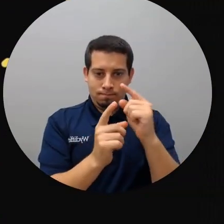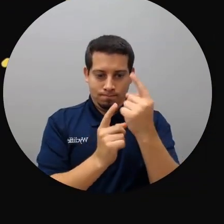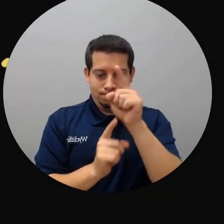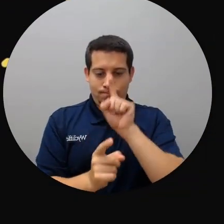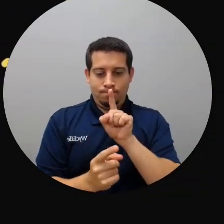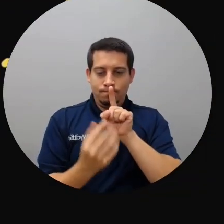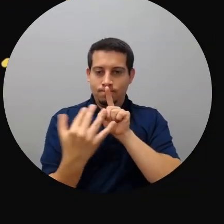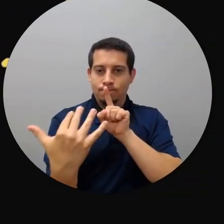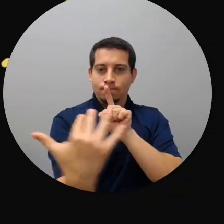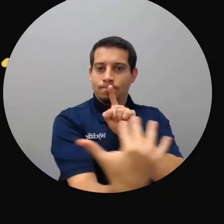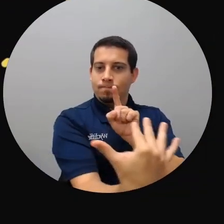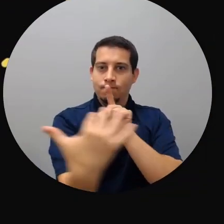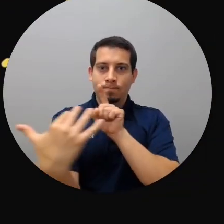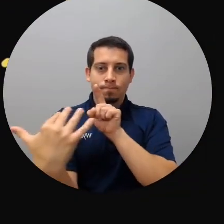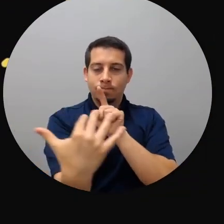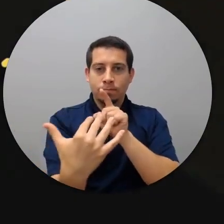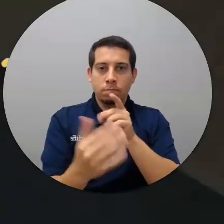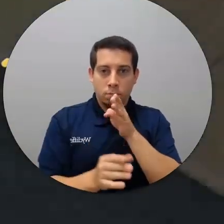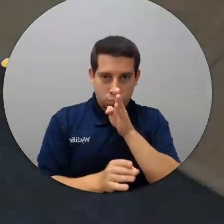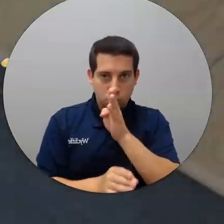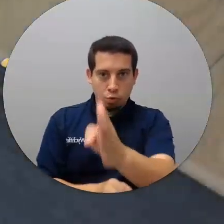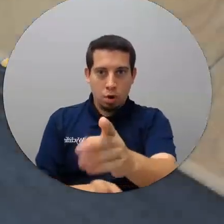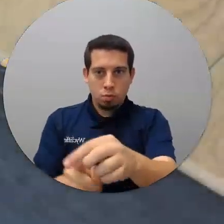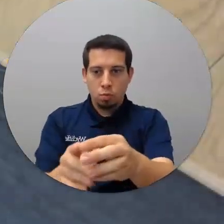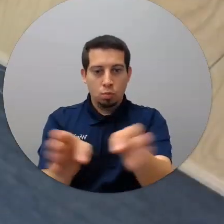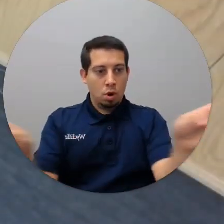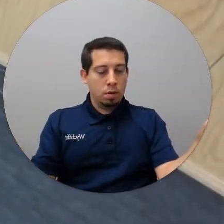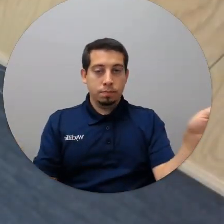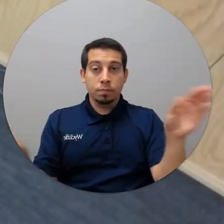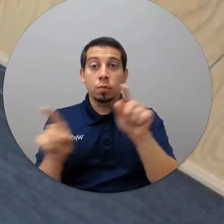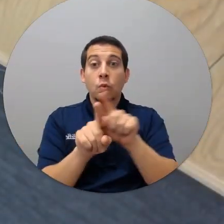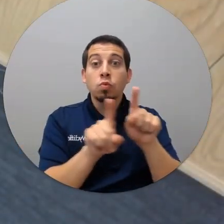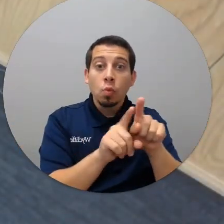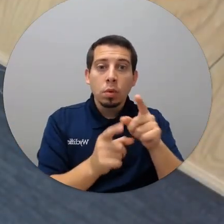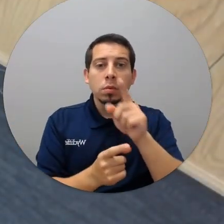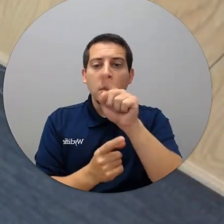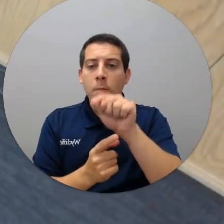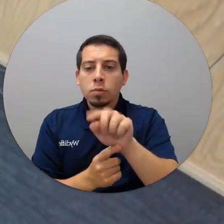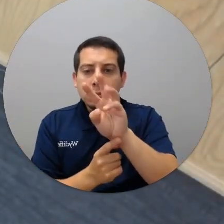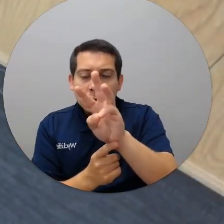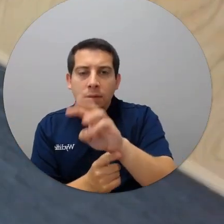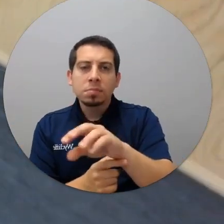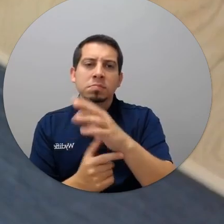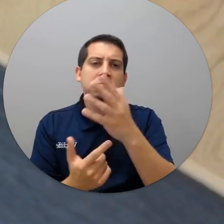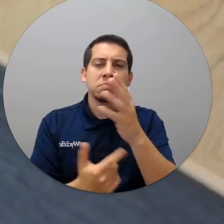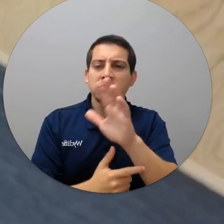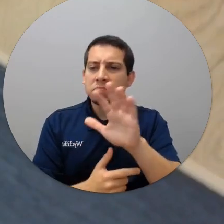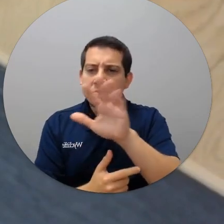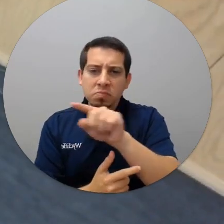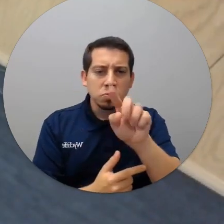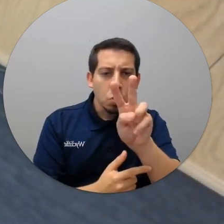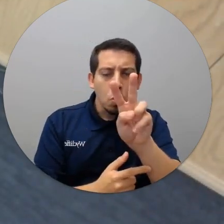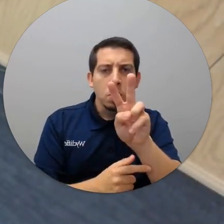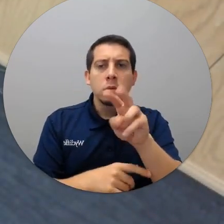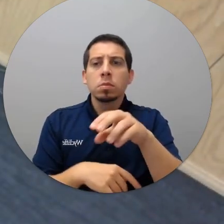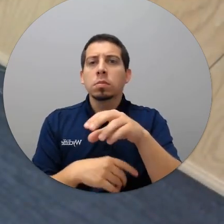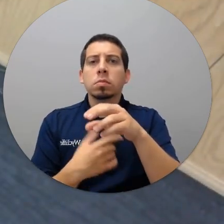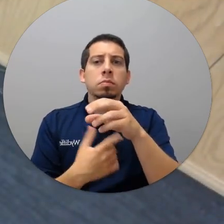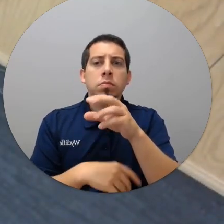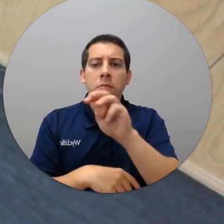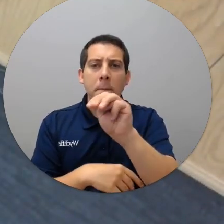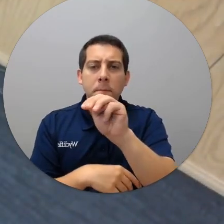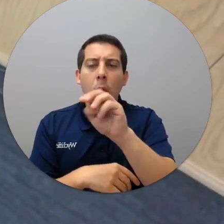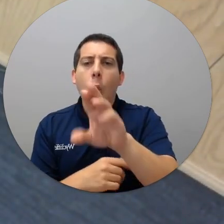equal distance away from the signer at about 1.6 meters to 2 meters